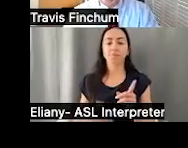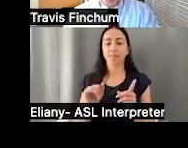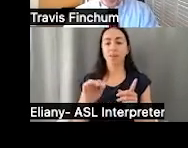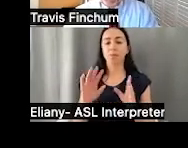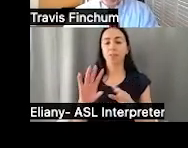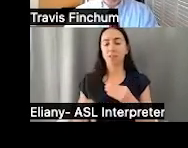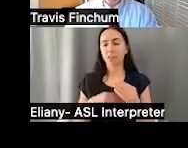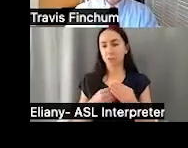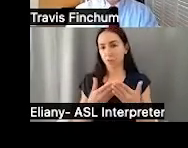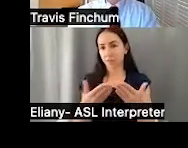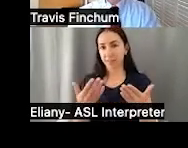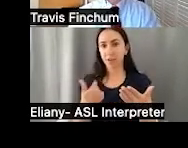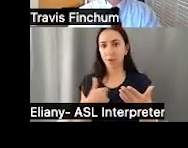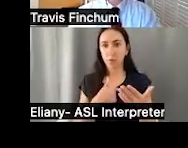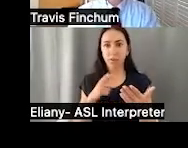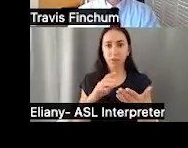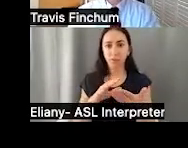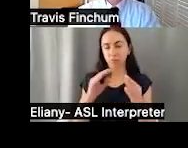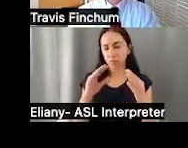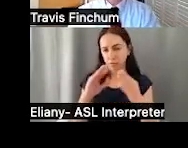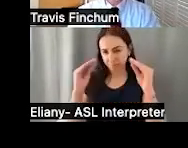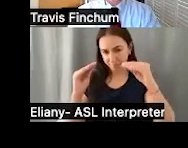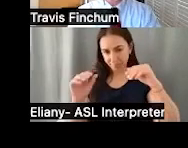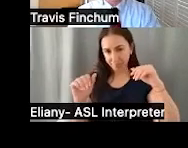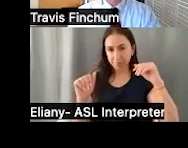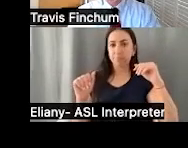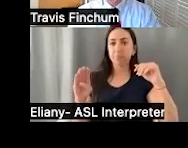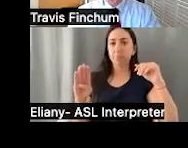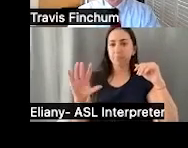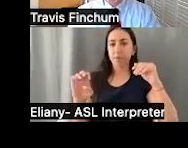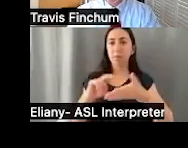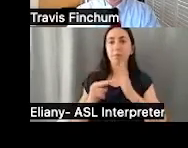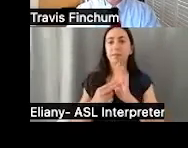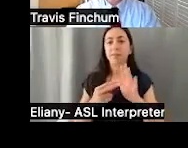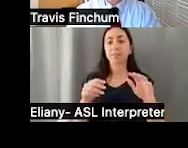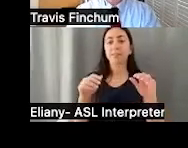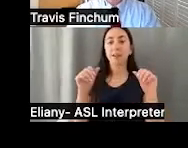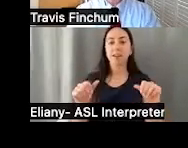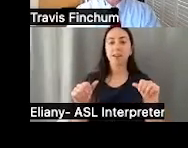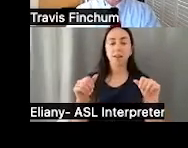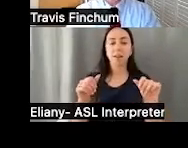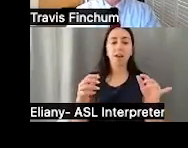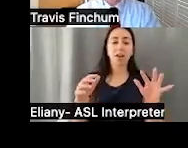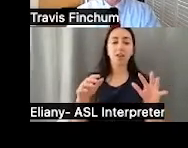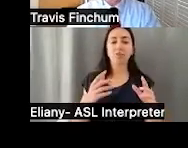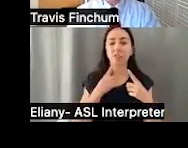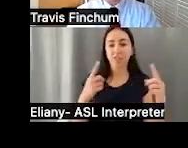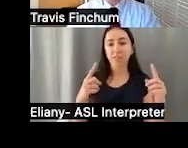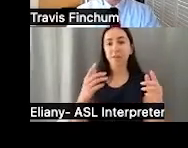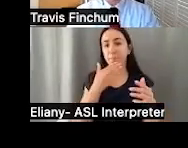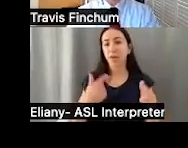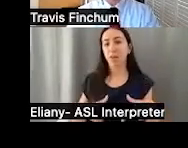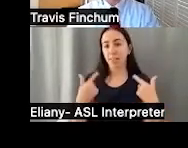we need to know about. ABLE stands for Achieving a Better Life Experience. They were signed into law